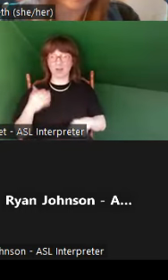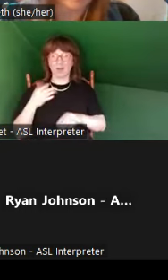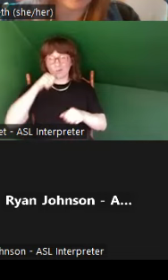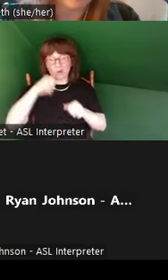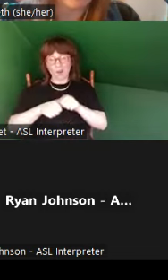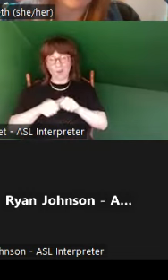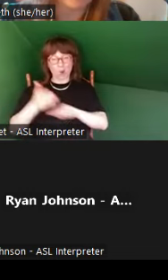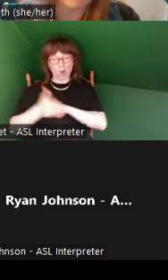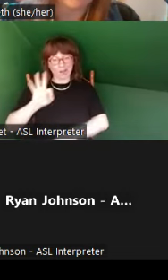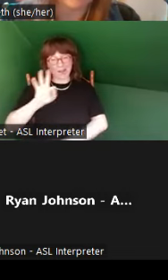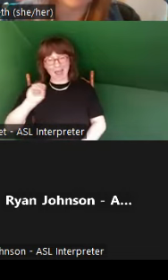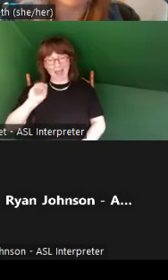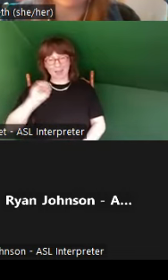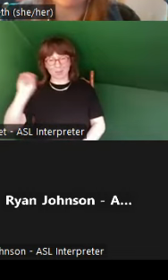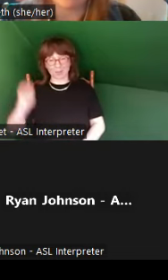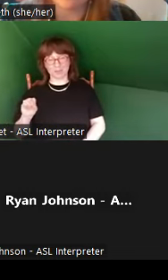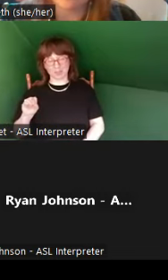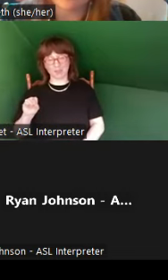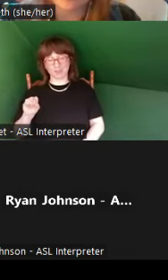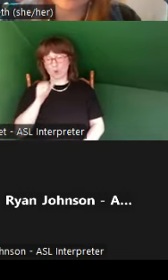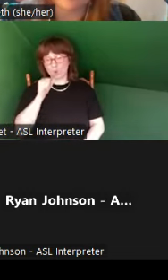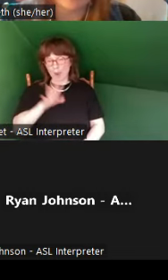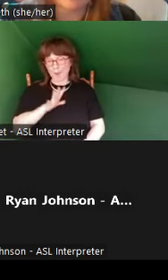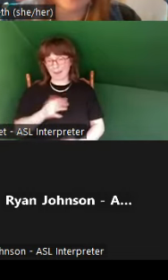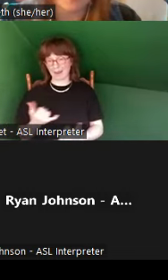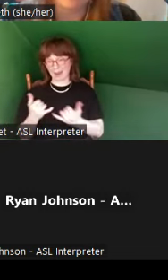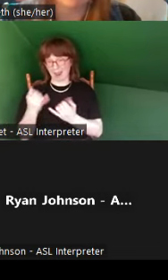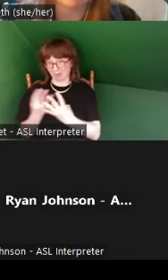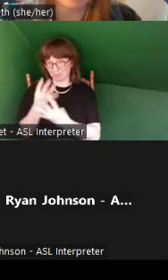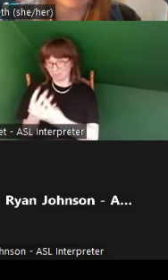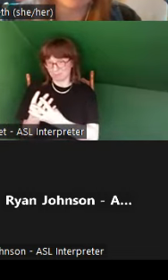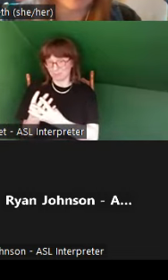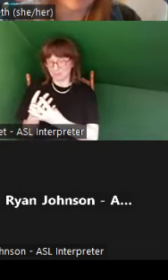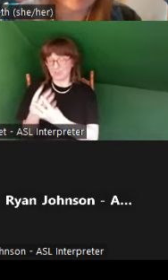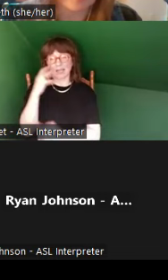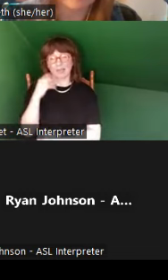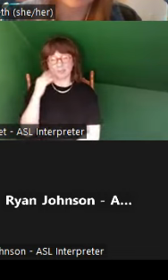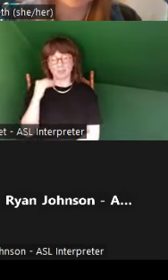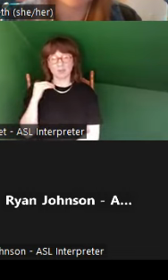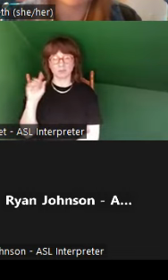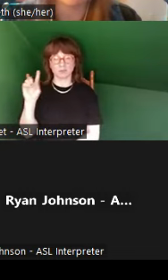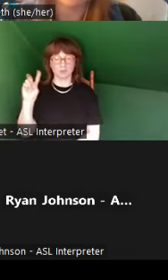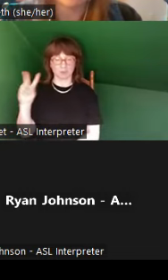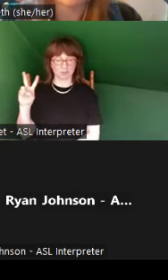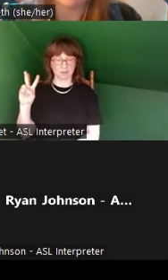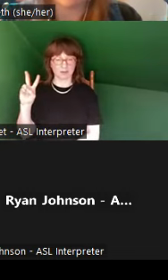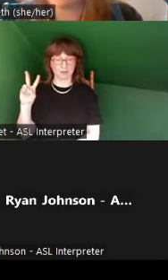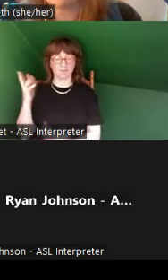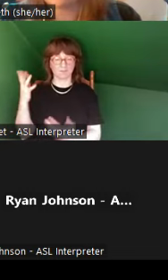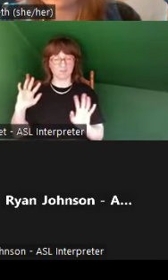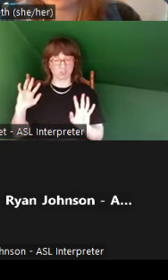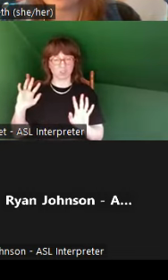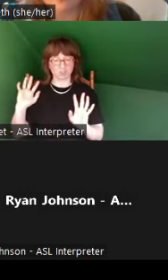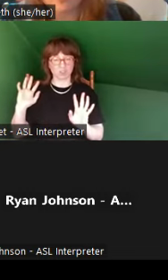of the women who are incarcerated in this country have experiences of